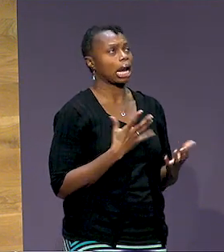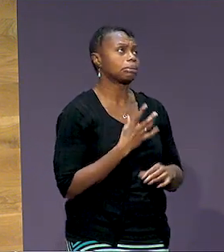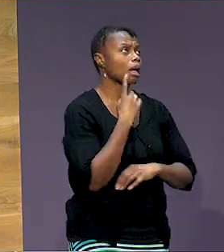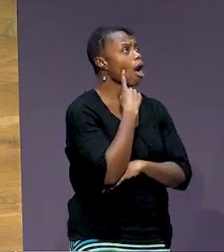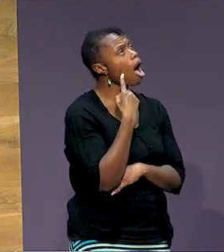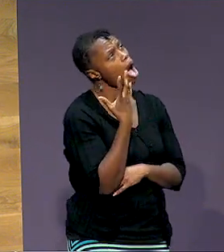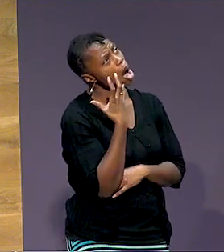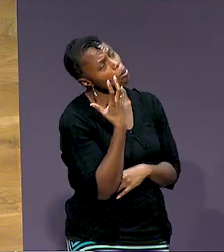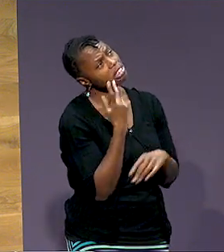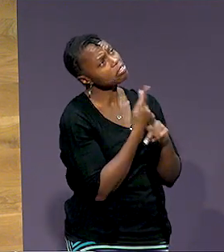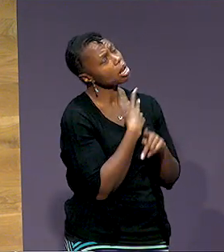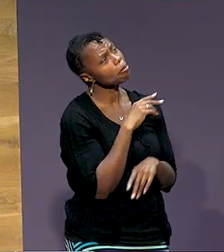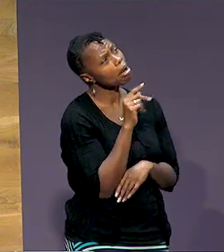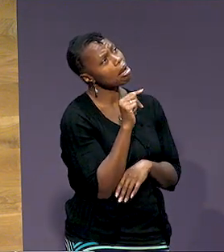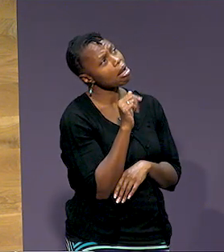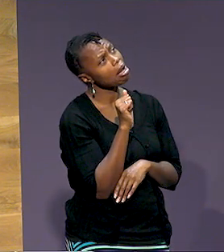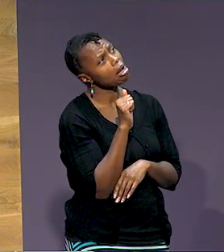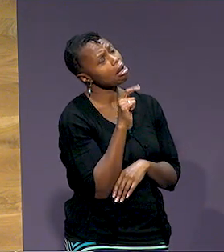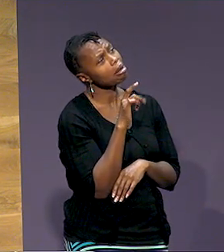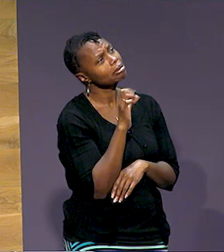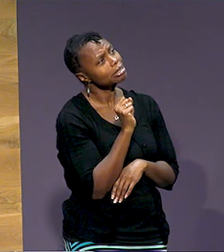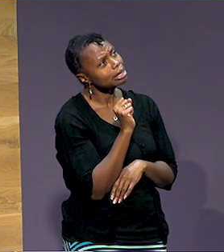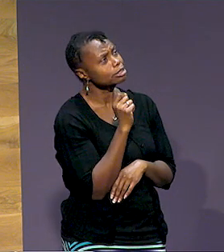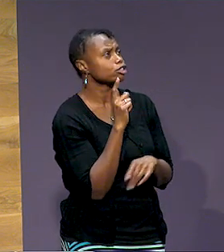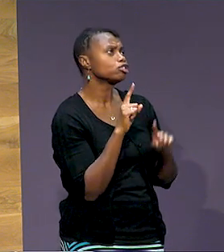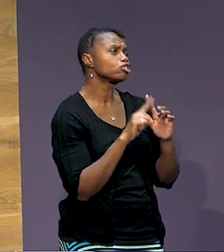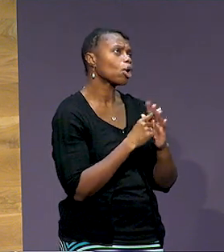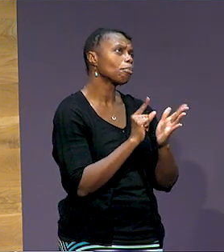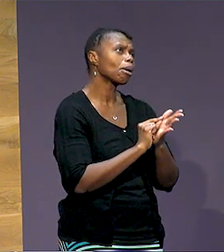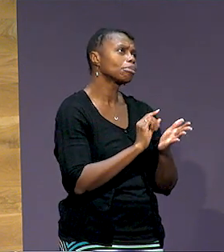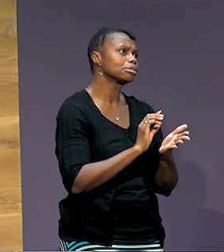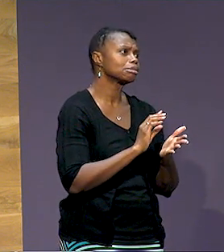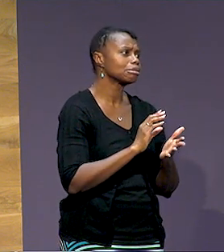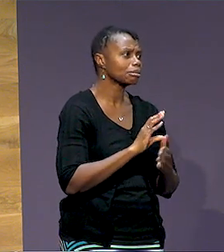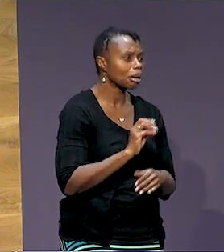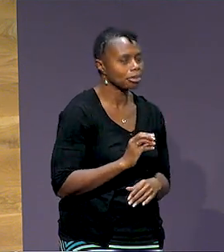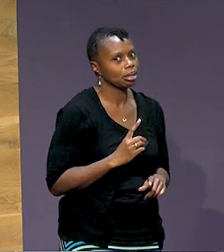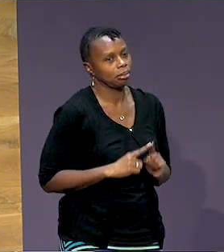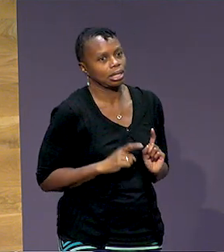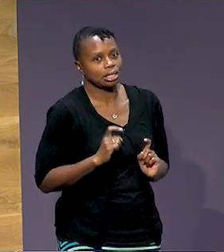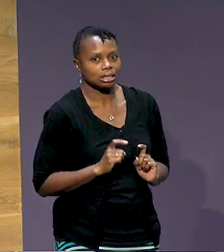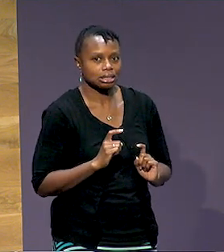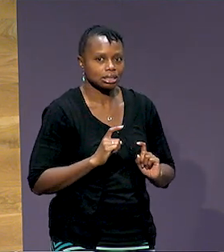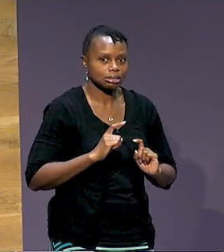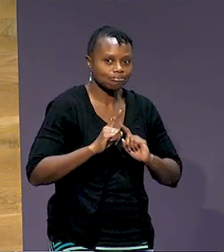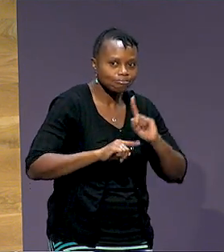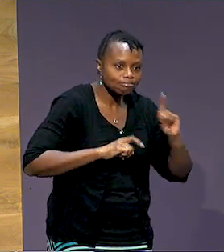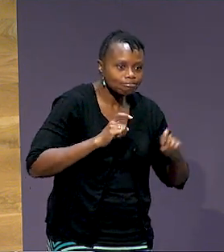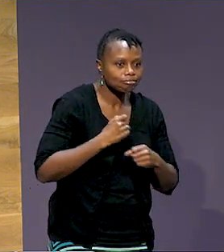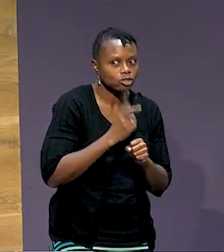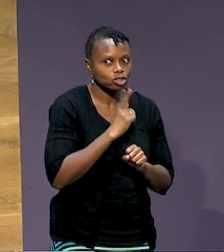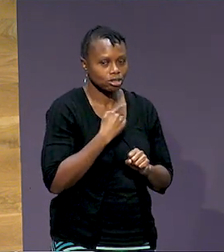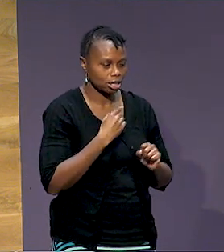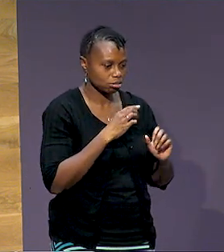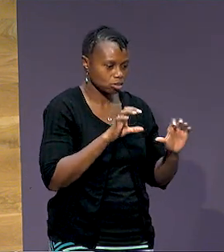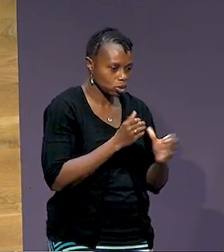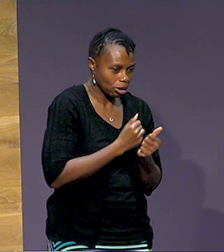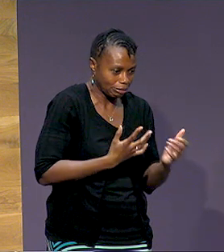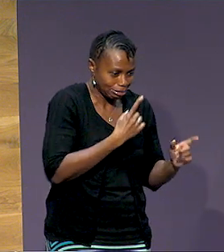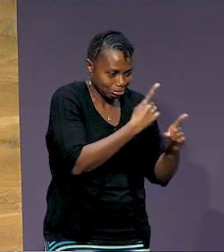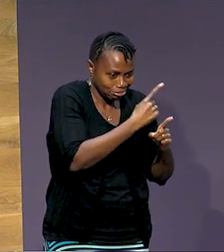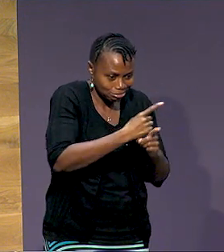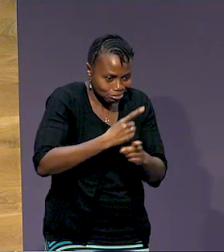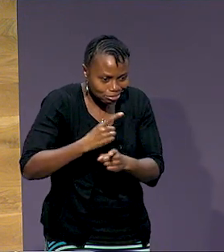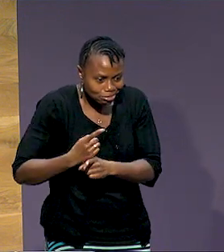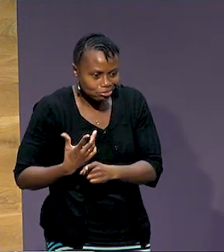a publishing company. No, nobody thinks that. But I needed to talk to some people to make sure I had my ducks in a row. And when I did that,